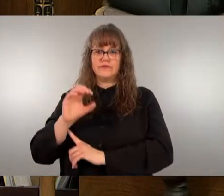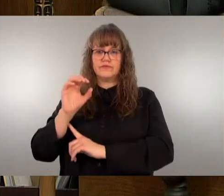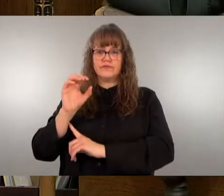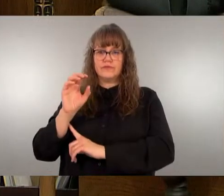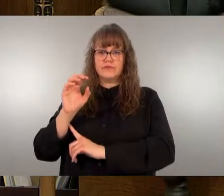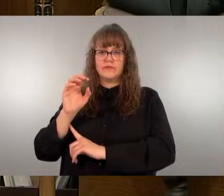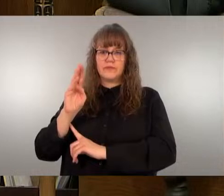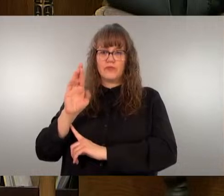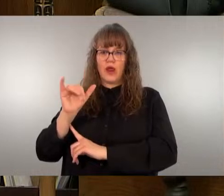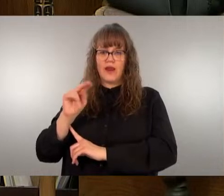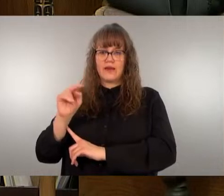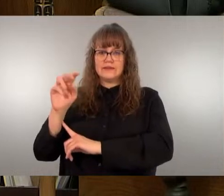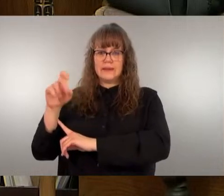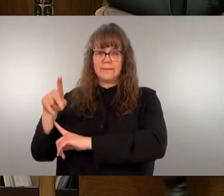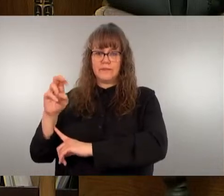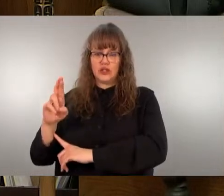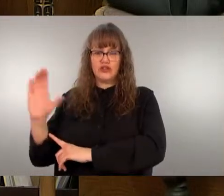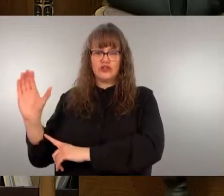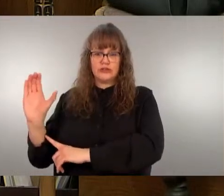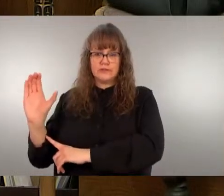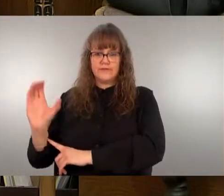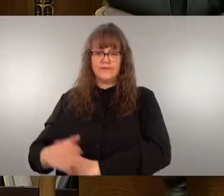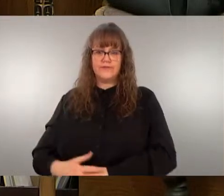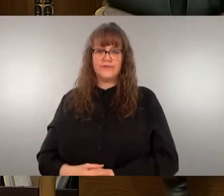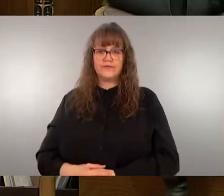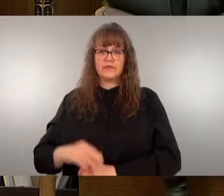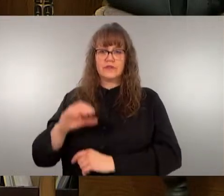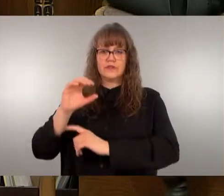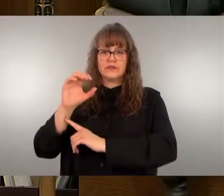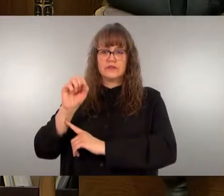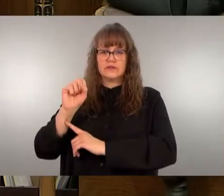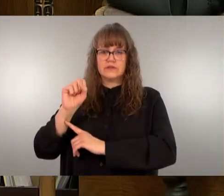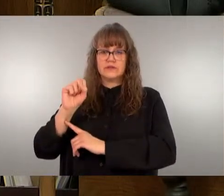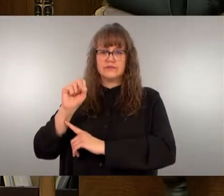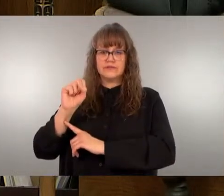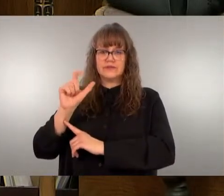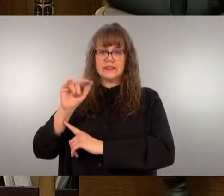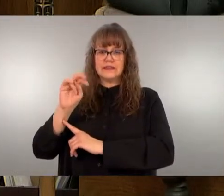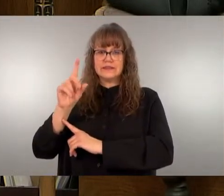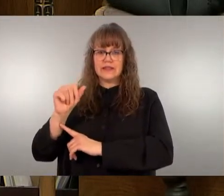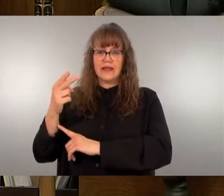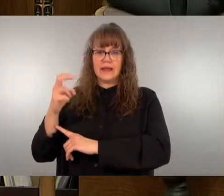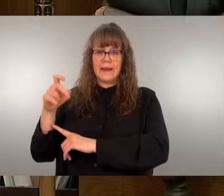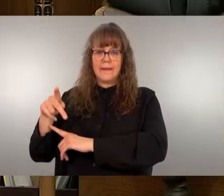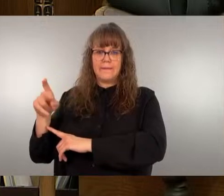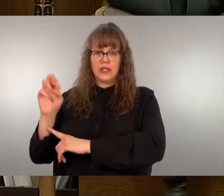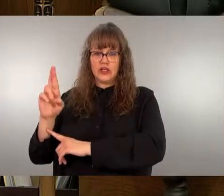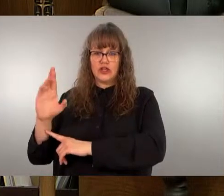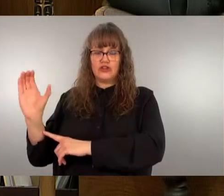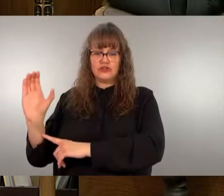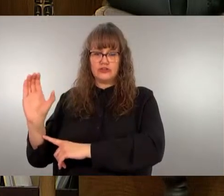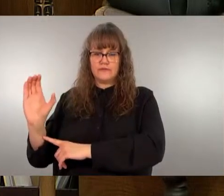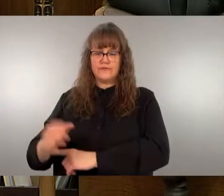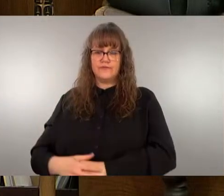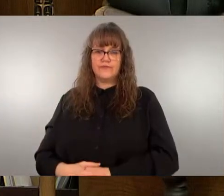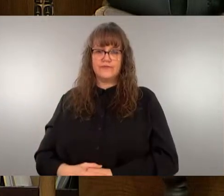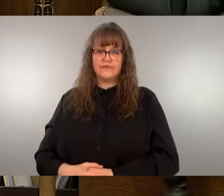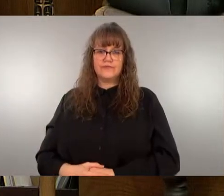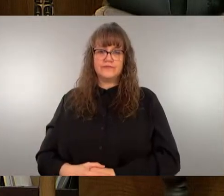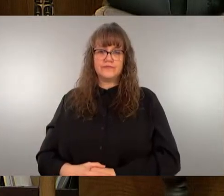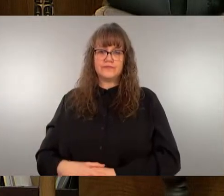Surrey Serpentine River, Linda Hepner, Conservative Party of BC. Surrey South, Brent Chapman, Conservative Party of